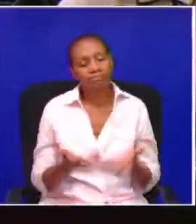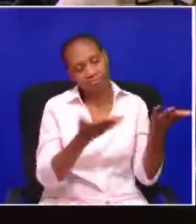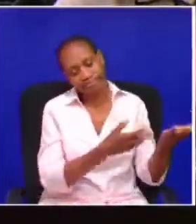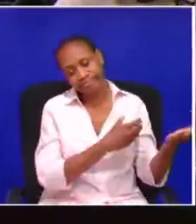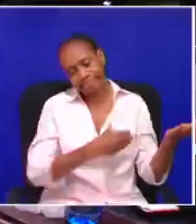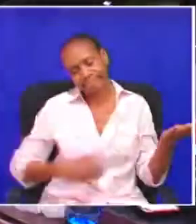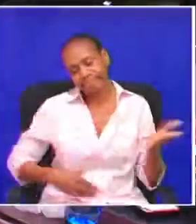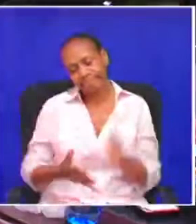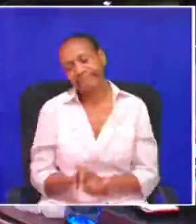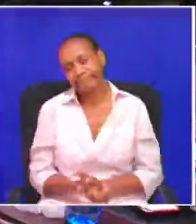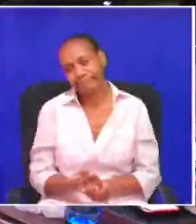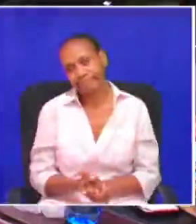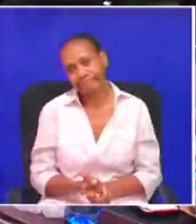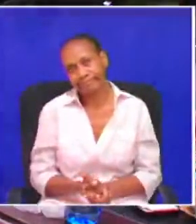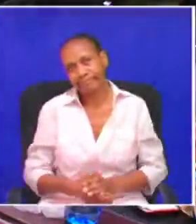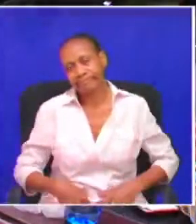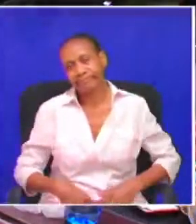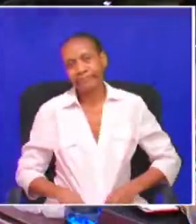President.